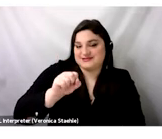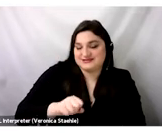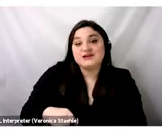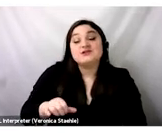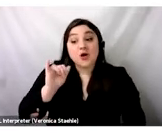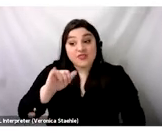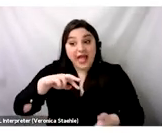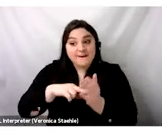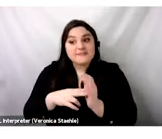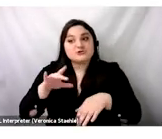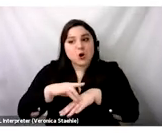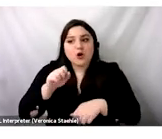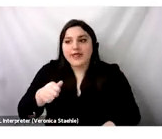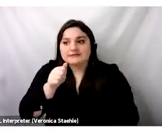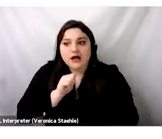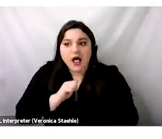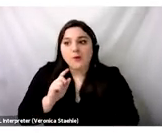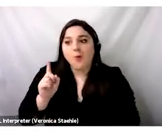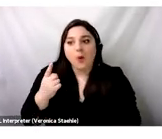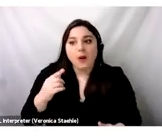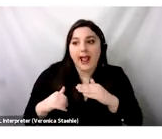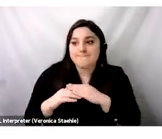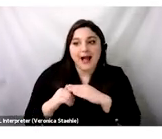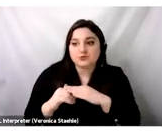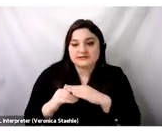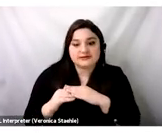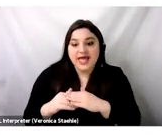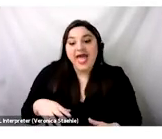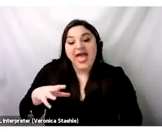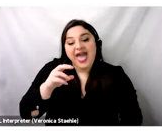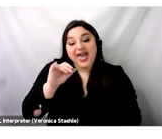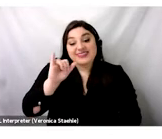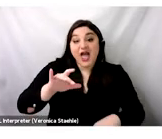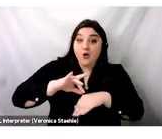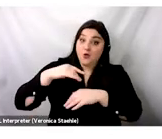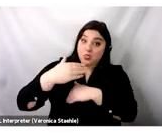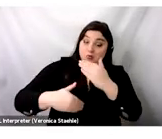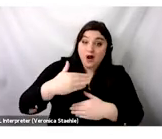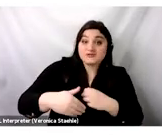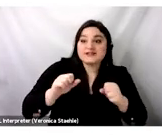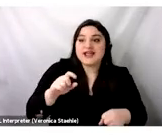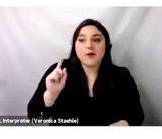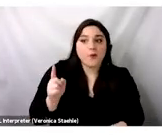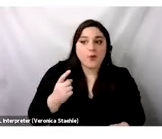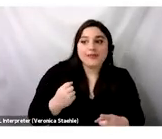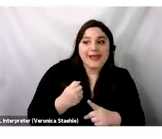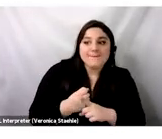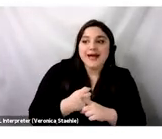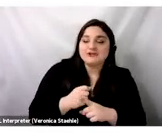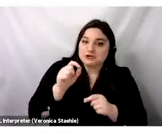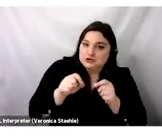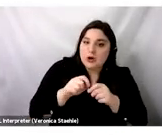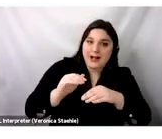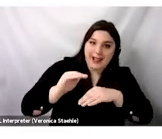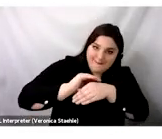Earth processes can only take a certain volume, and that is the boundary. So microplastics might be threatening Earth's system processes,